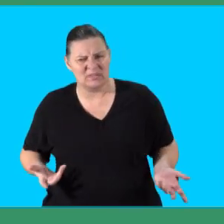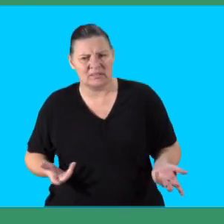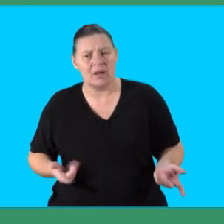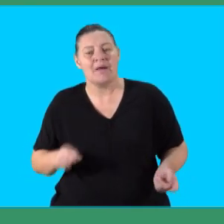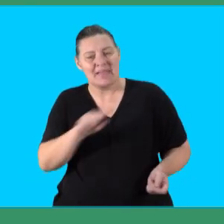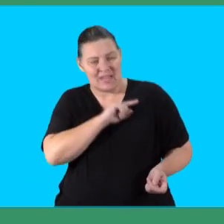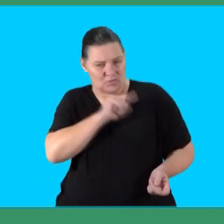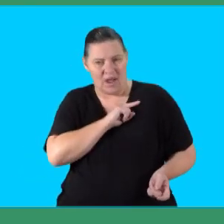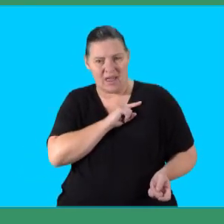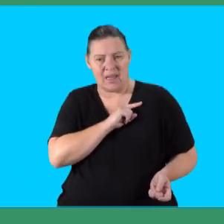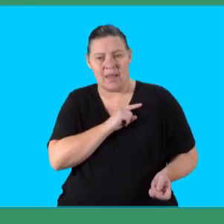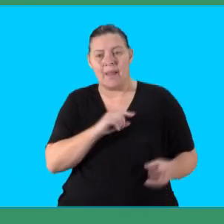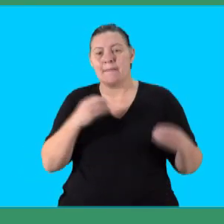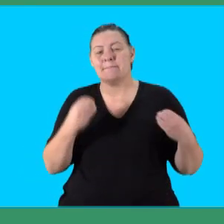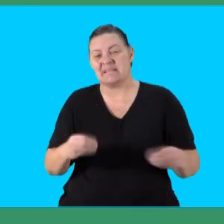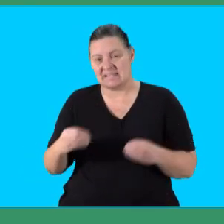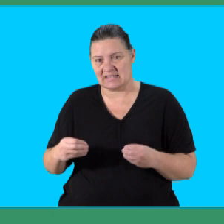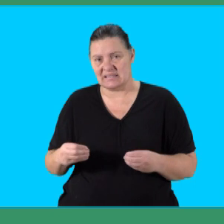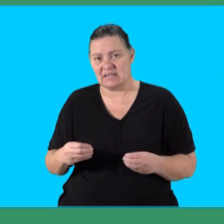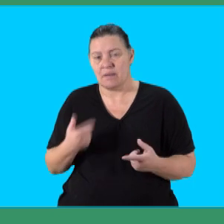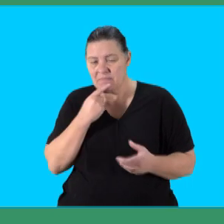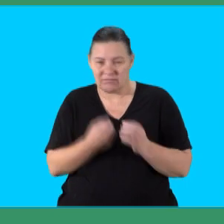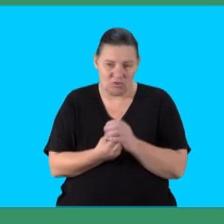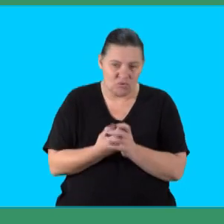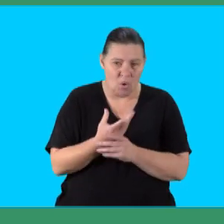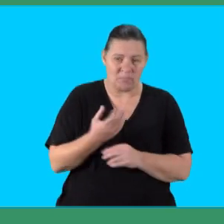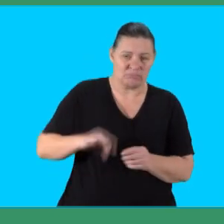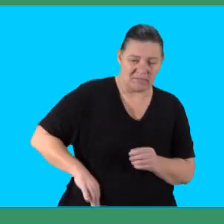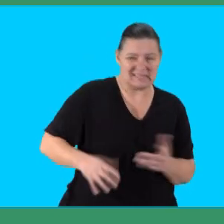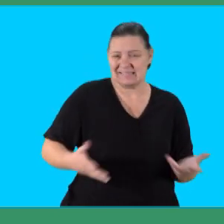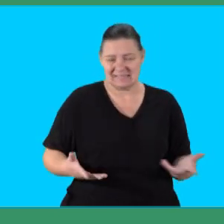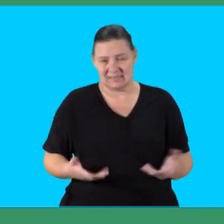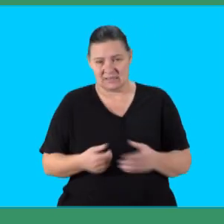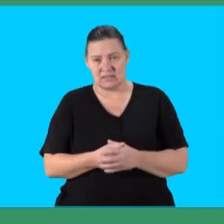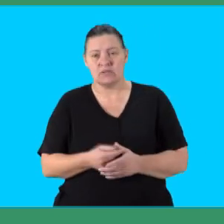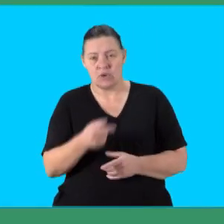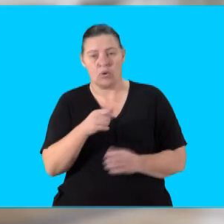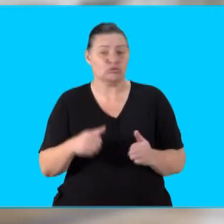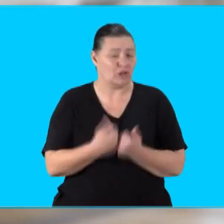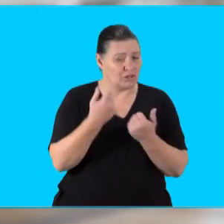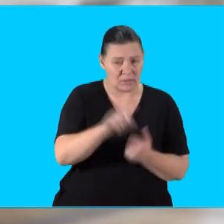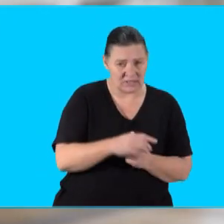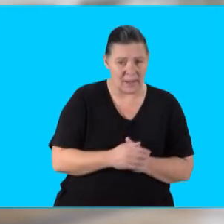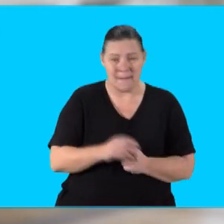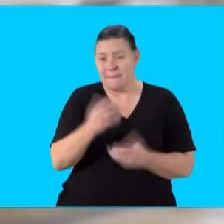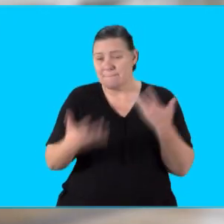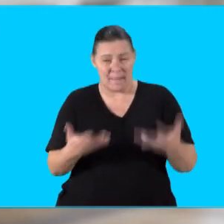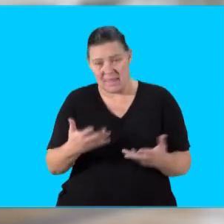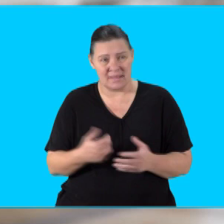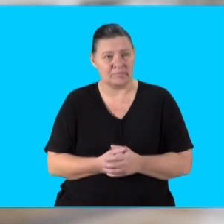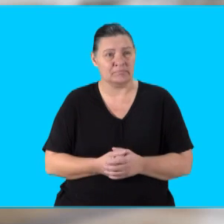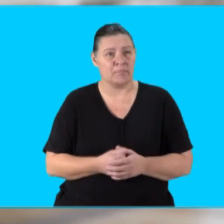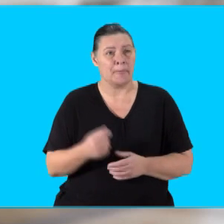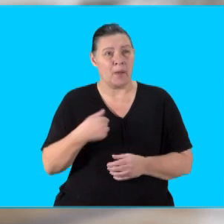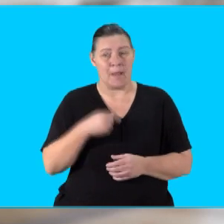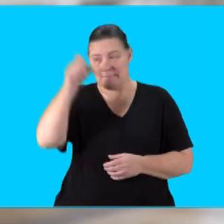business from gaining help to maximize growth and profits. So another challenge here is that you may find that we have appointed